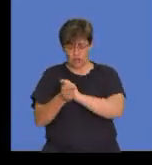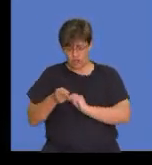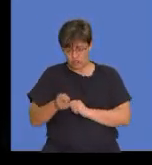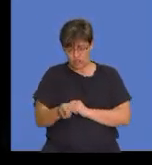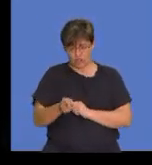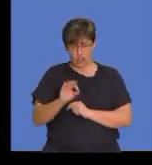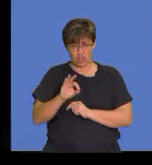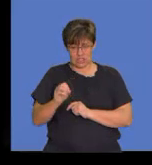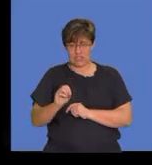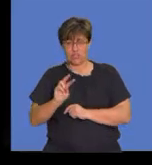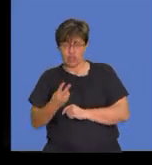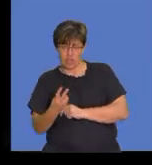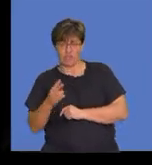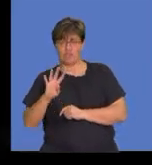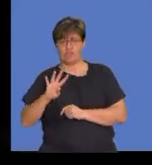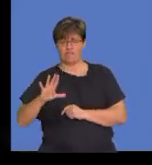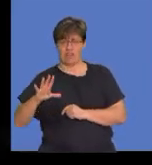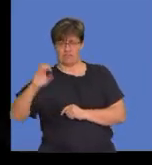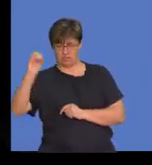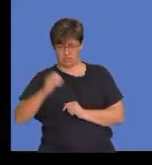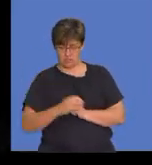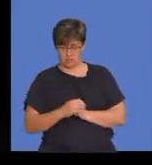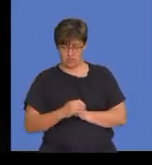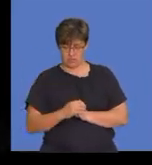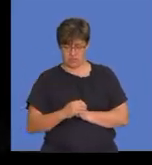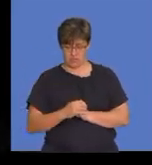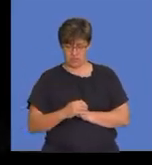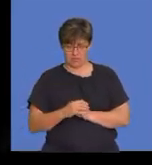it's 45 degrees? Will the same